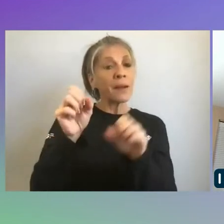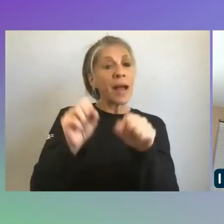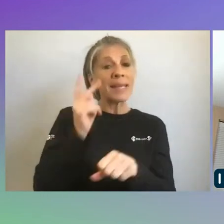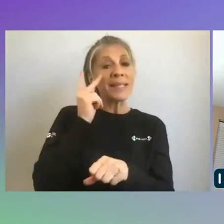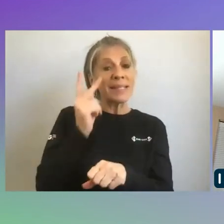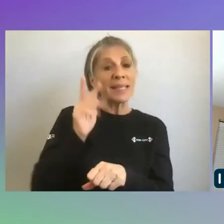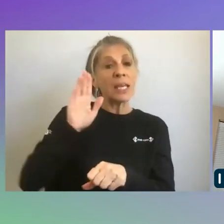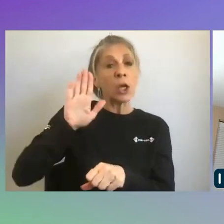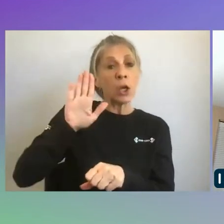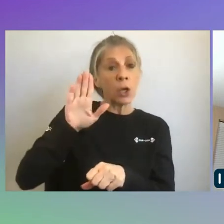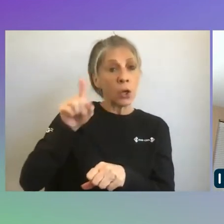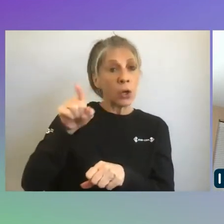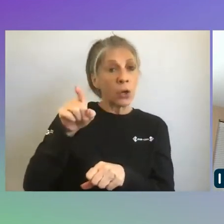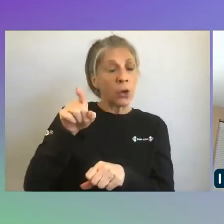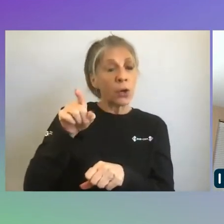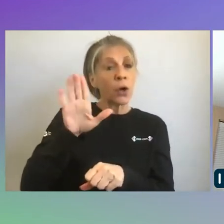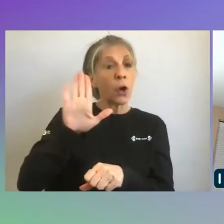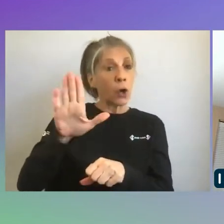her card